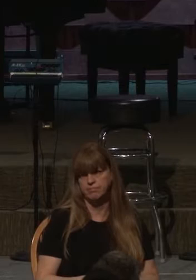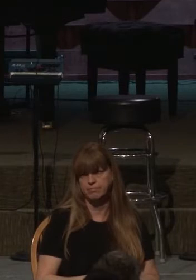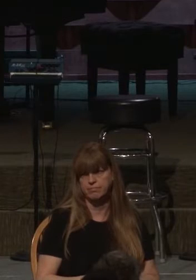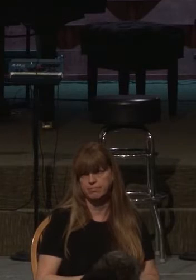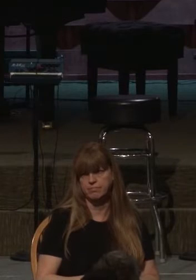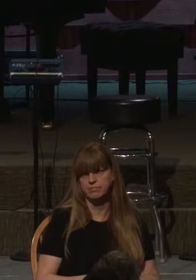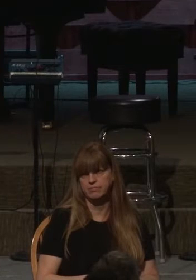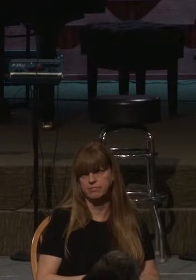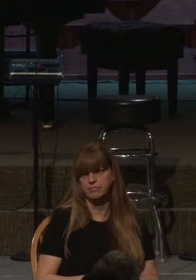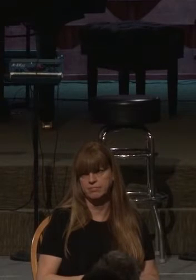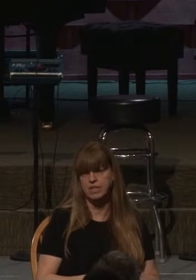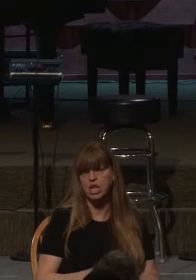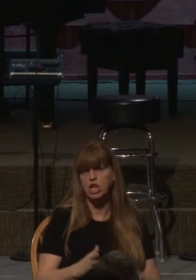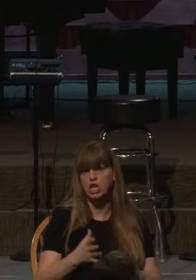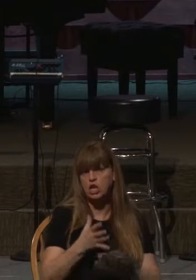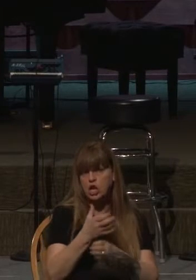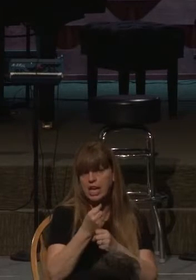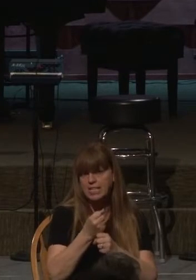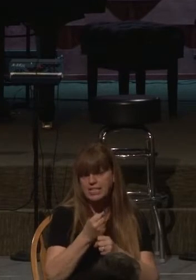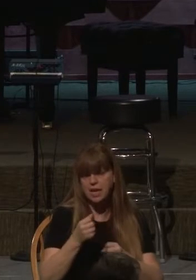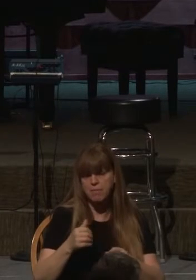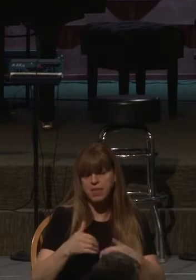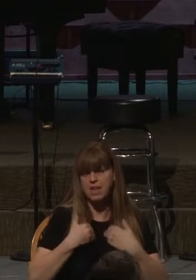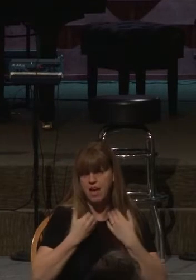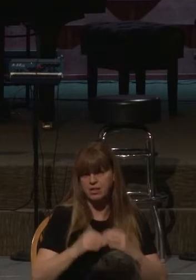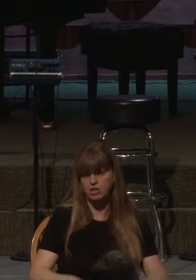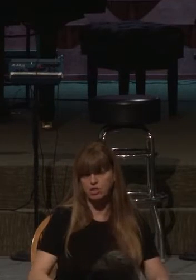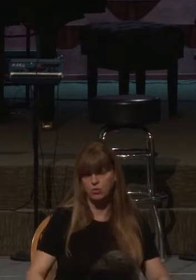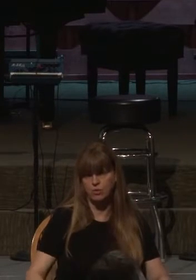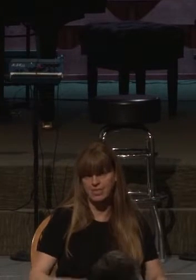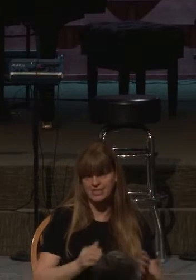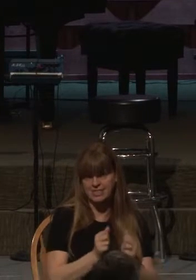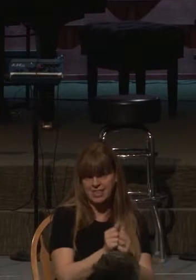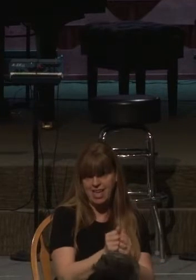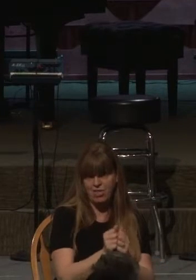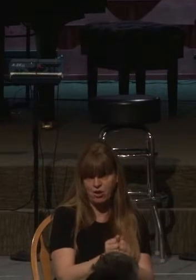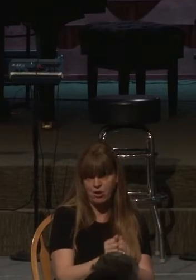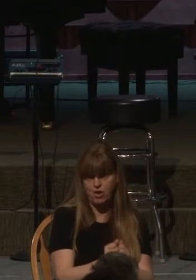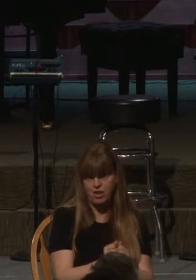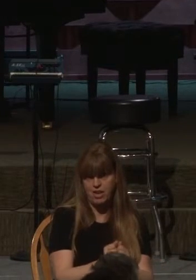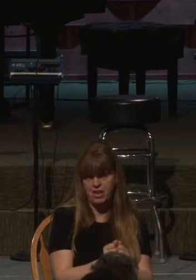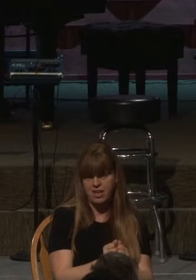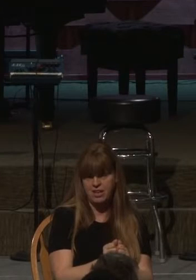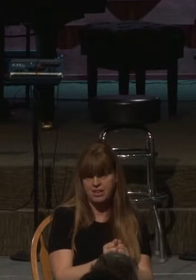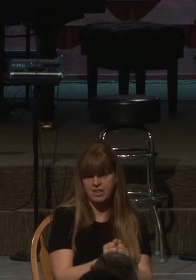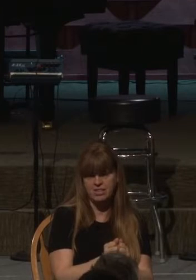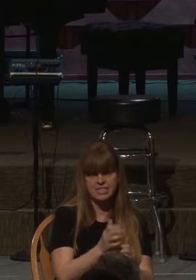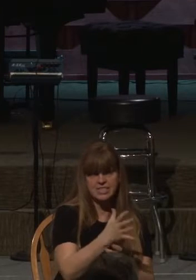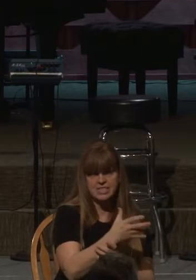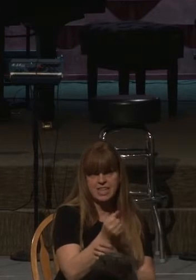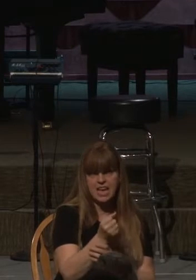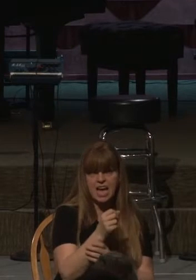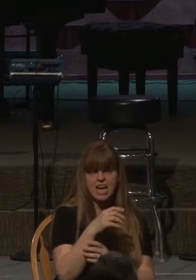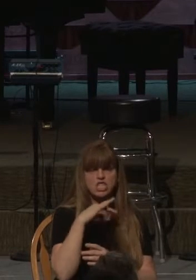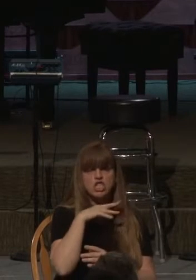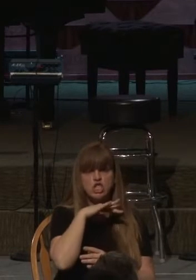You get some young children like that together, and you take a